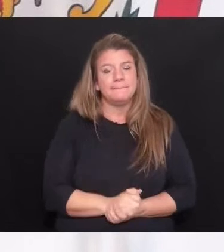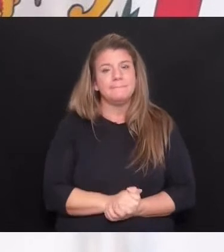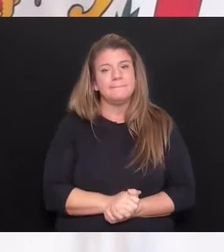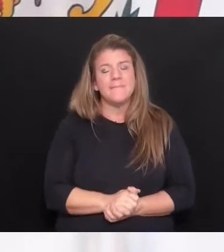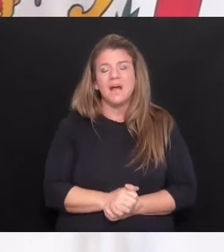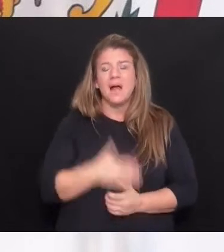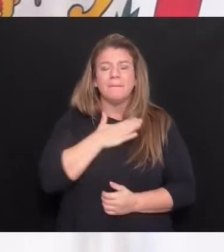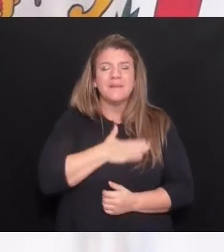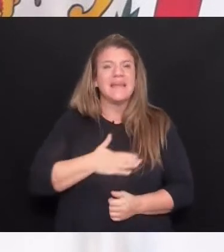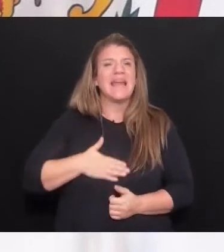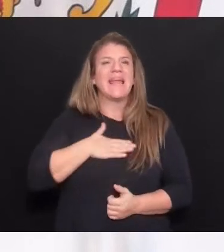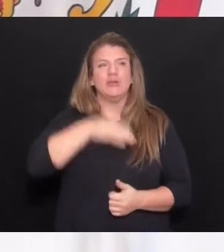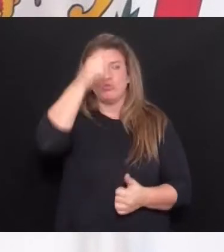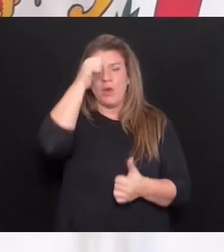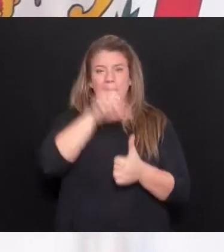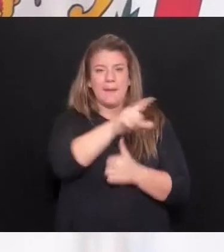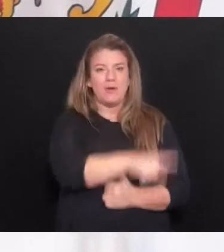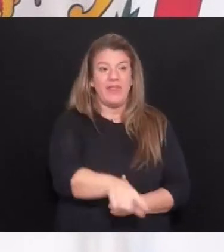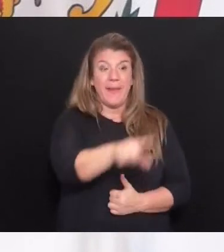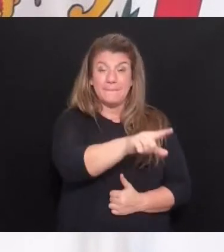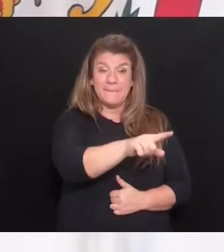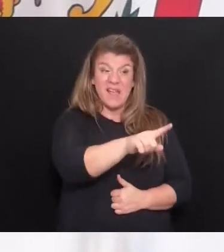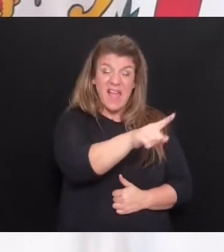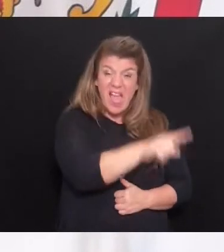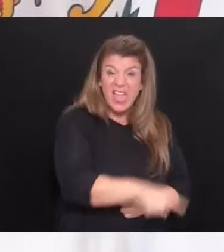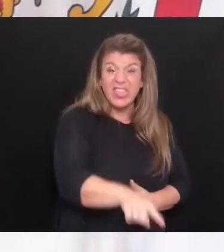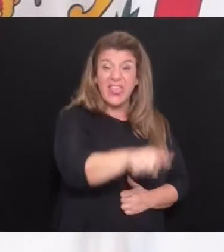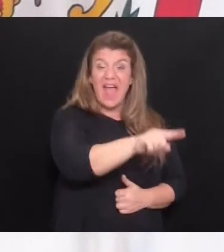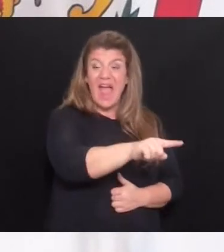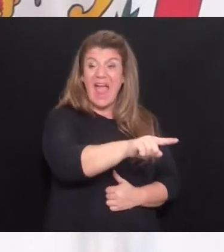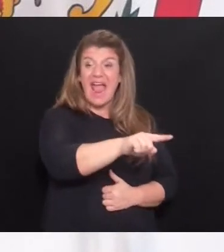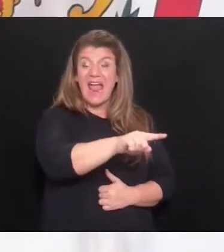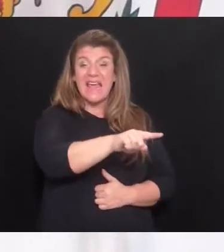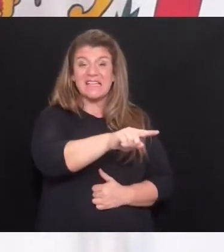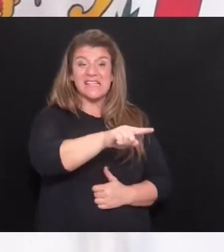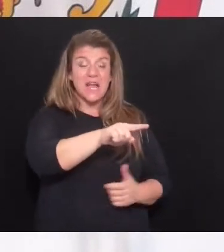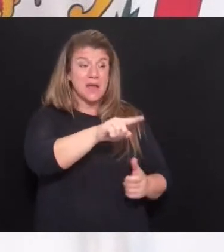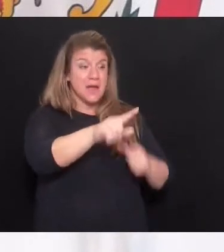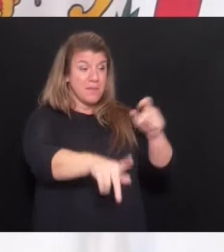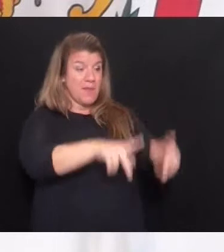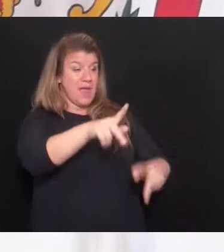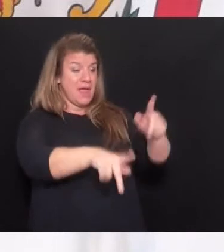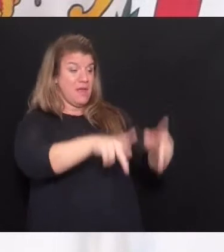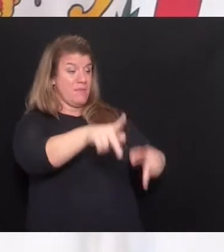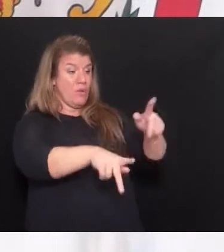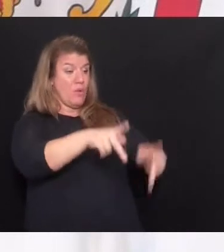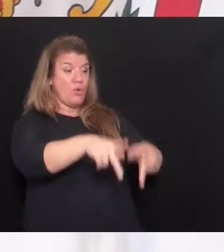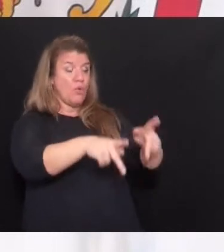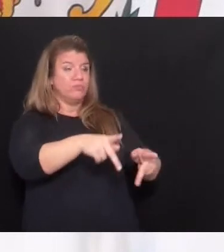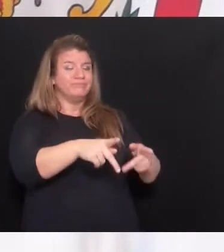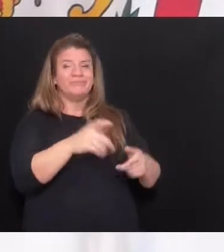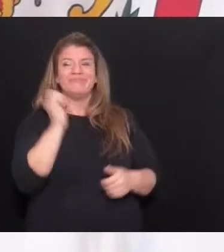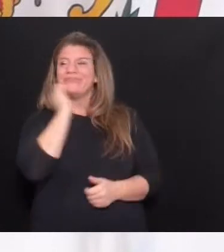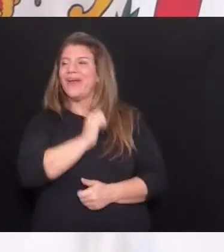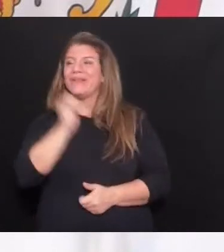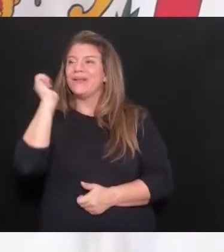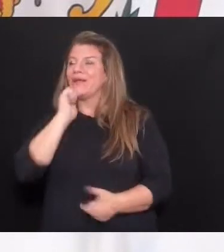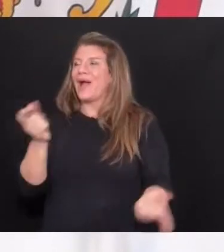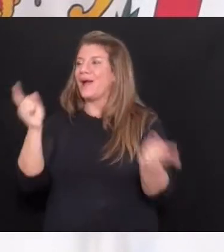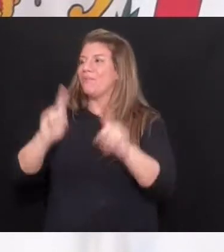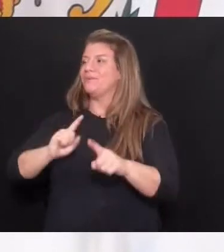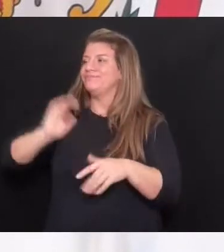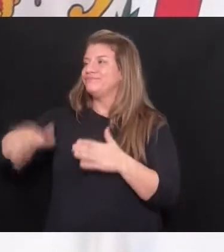Please remember them. Don't let these days just reel by one right after the other and